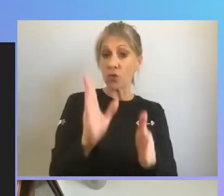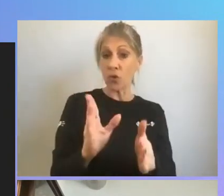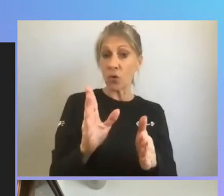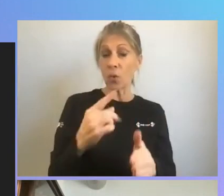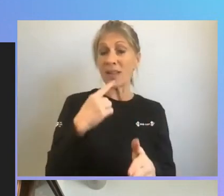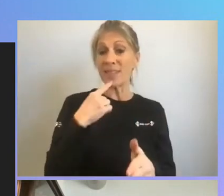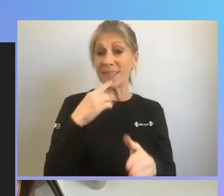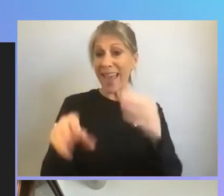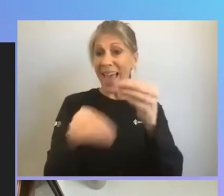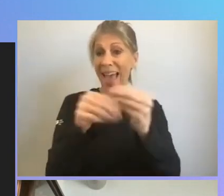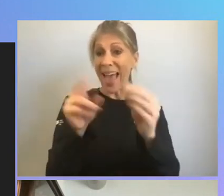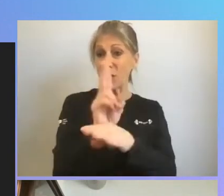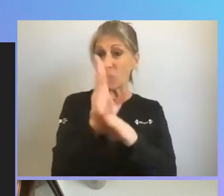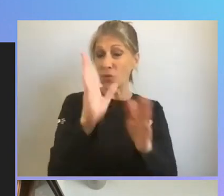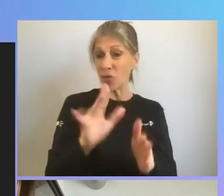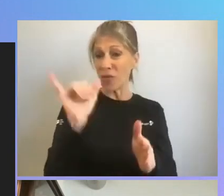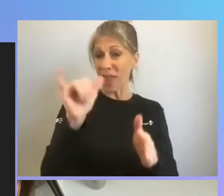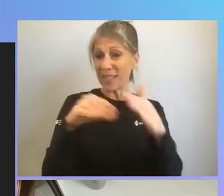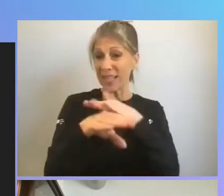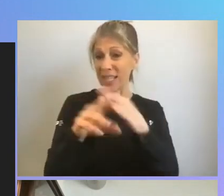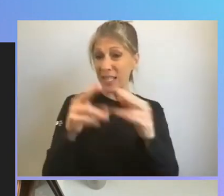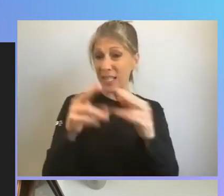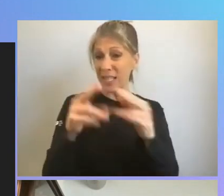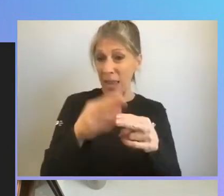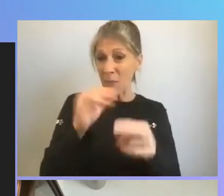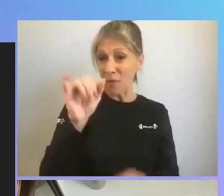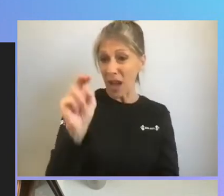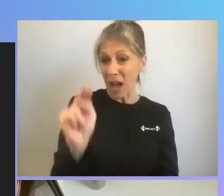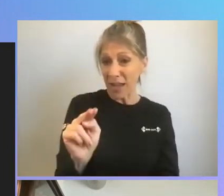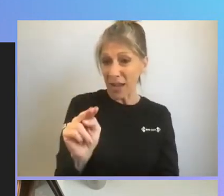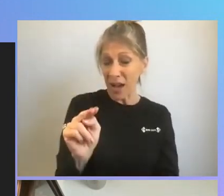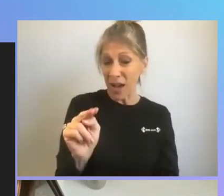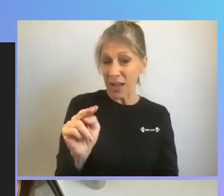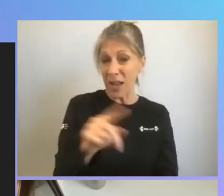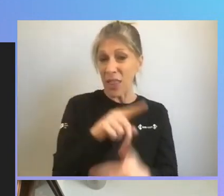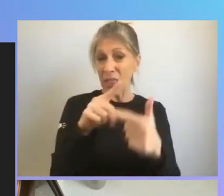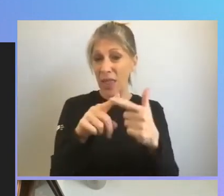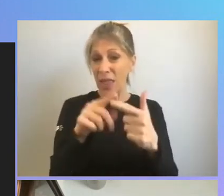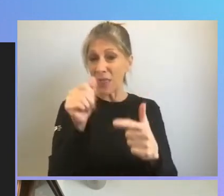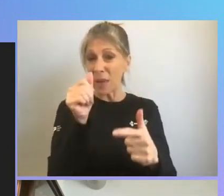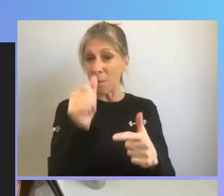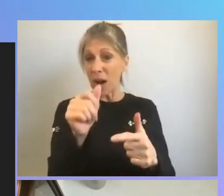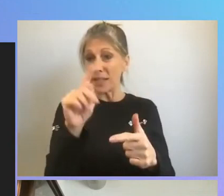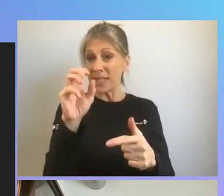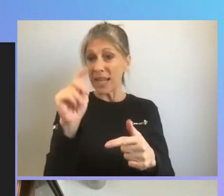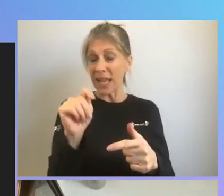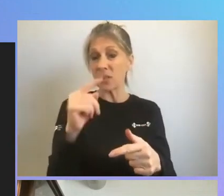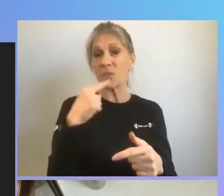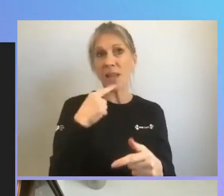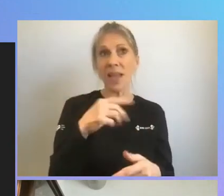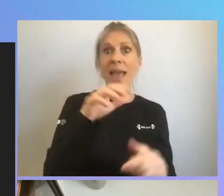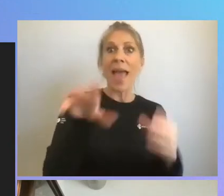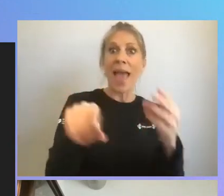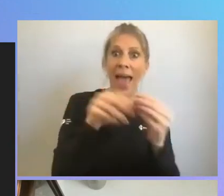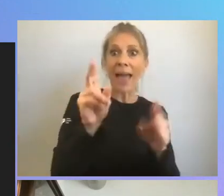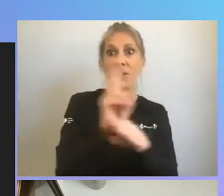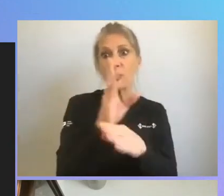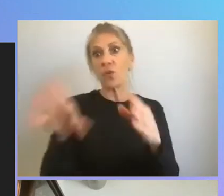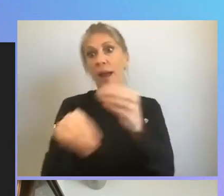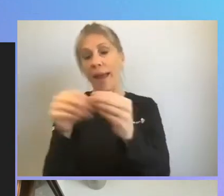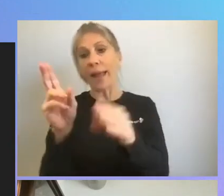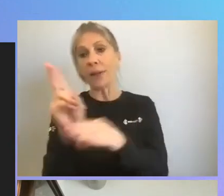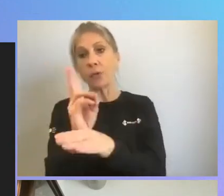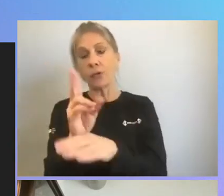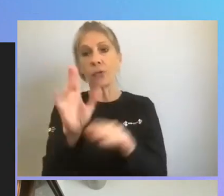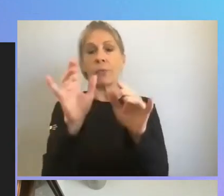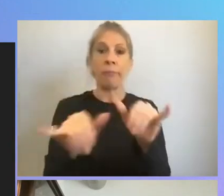user as the accessible name of the icon that's rendered to? Then the button's text would be add user, add user. That's silly and that's redundant. So